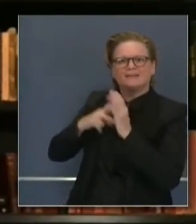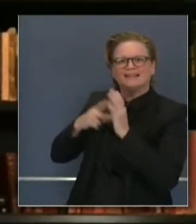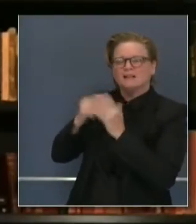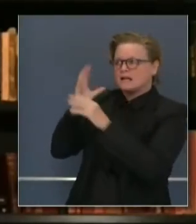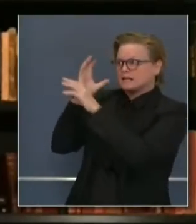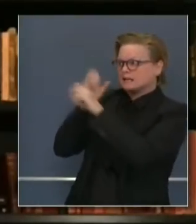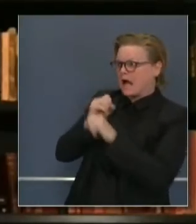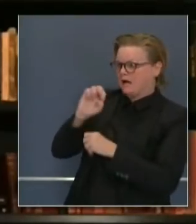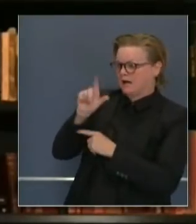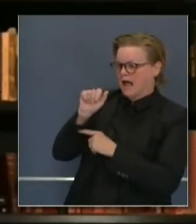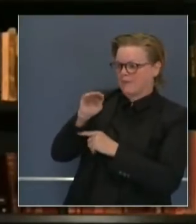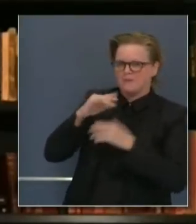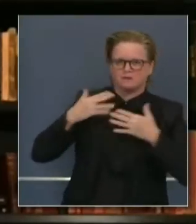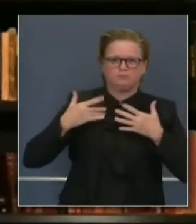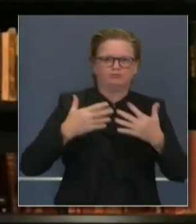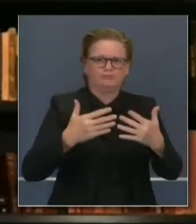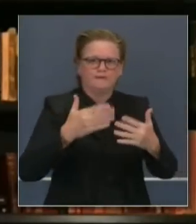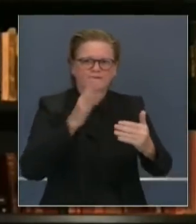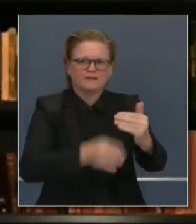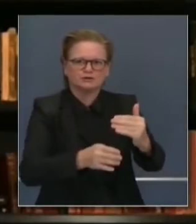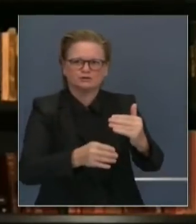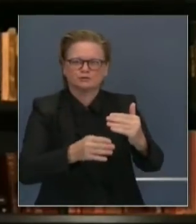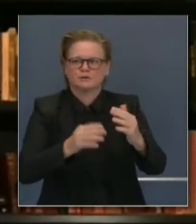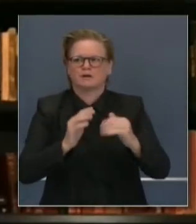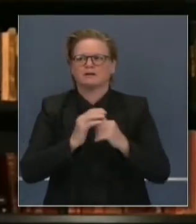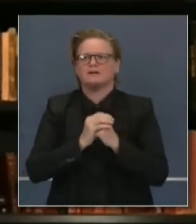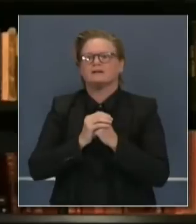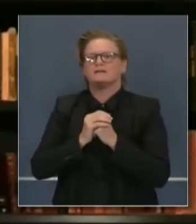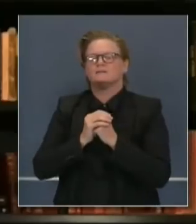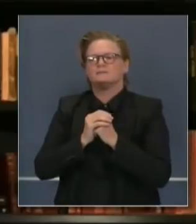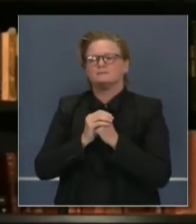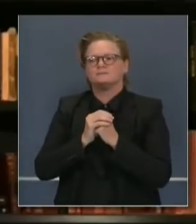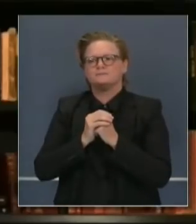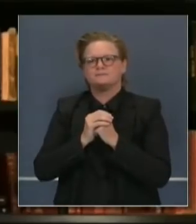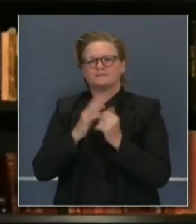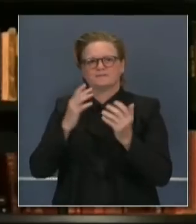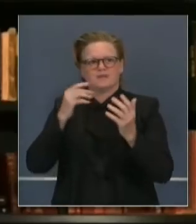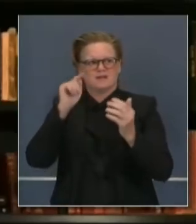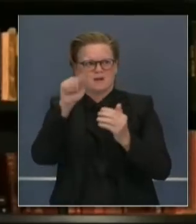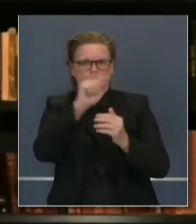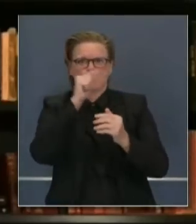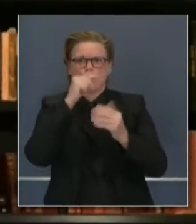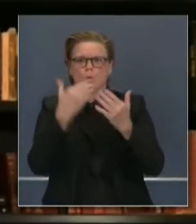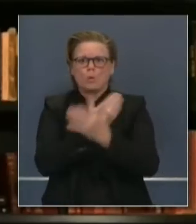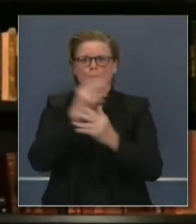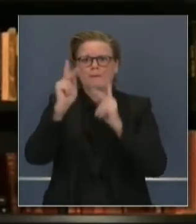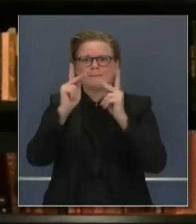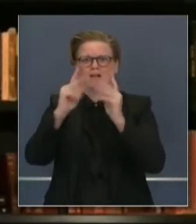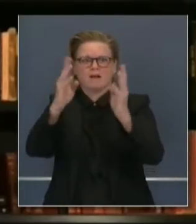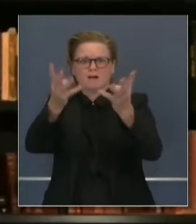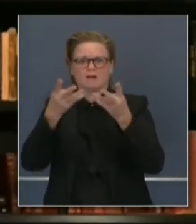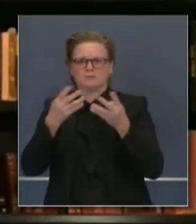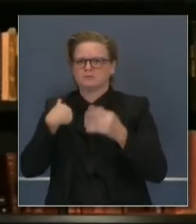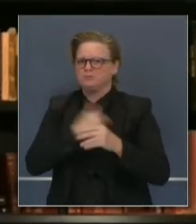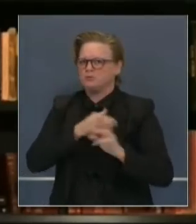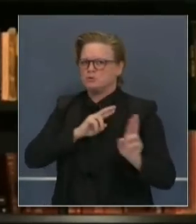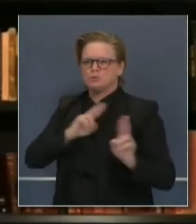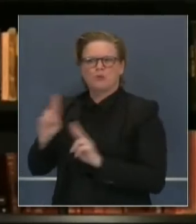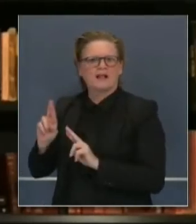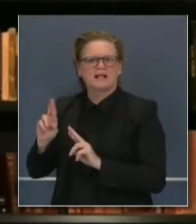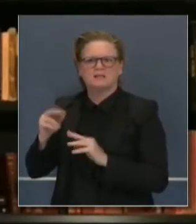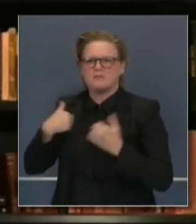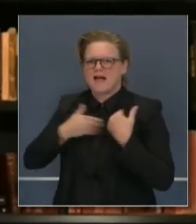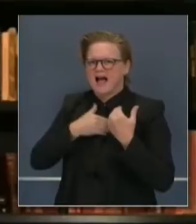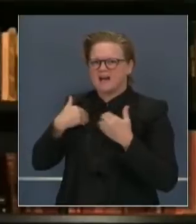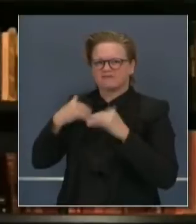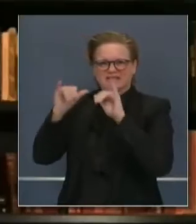working in the department. We worked with other departments to improve not just the IT protocols and processes, but